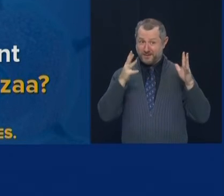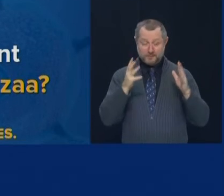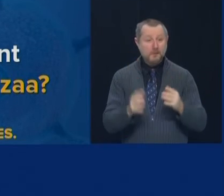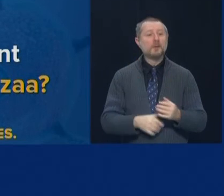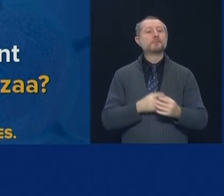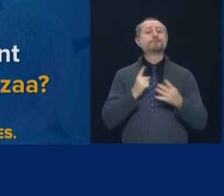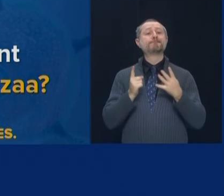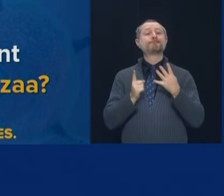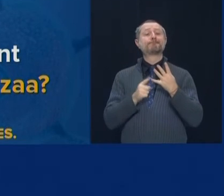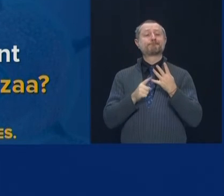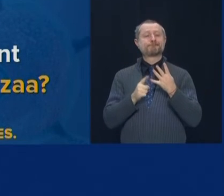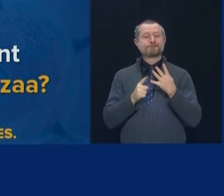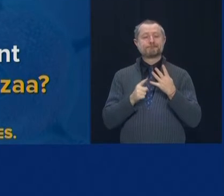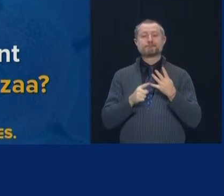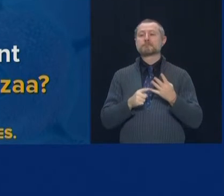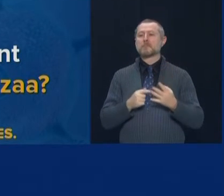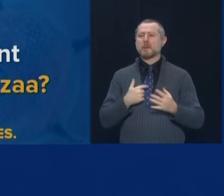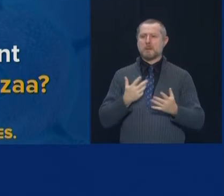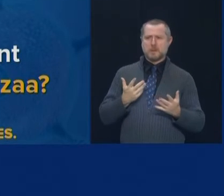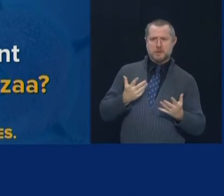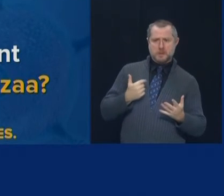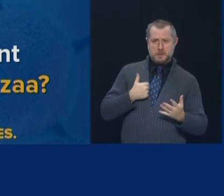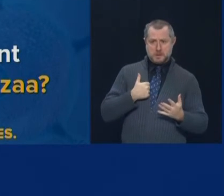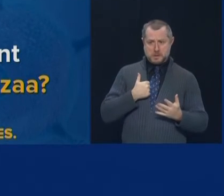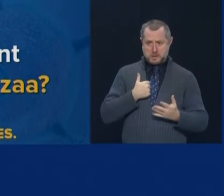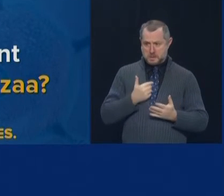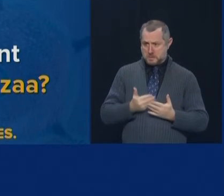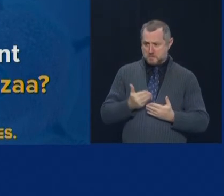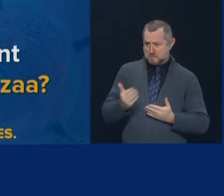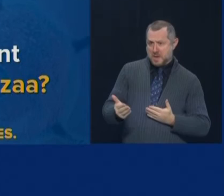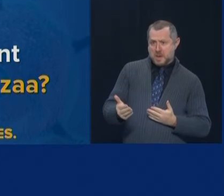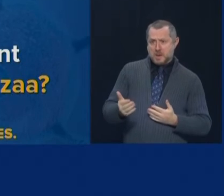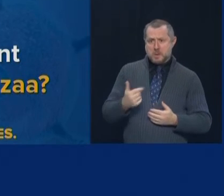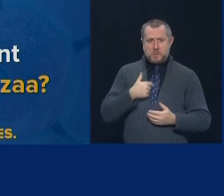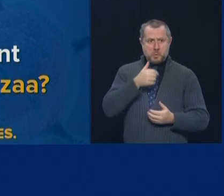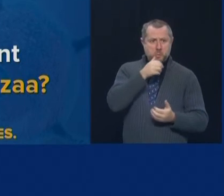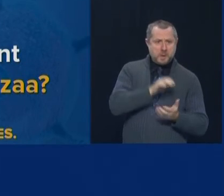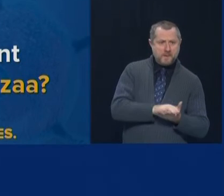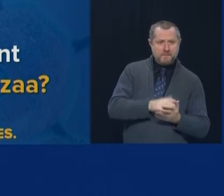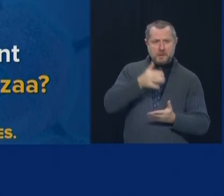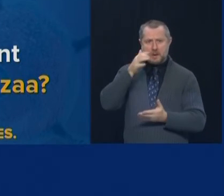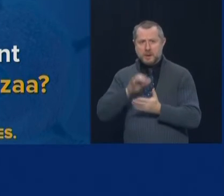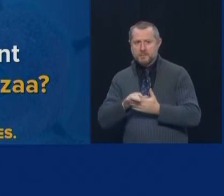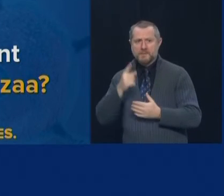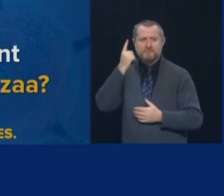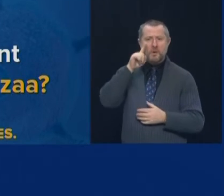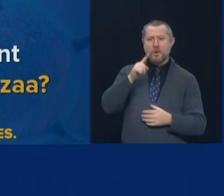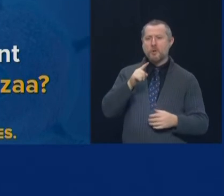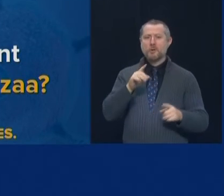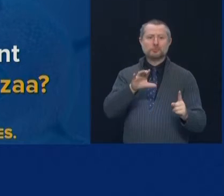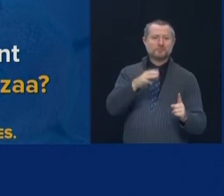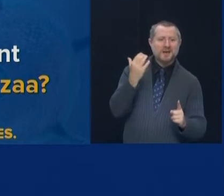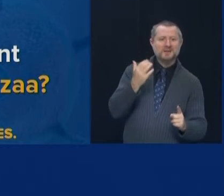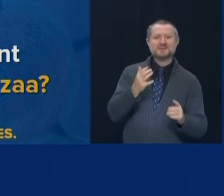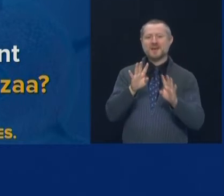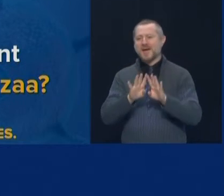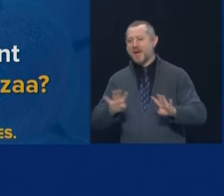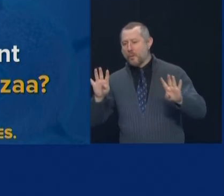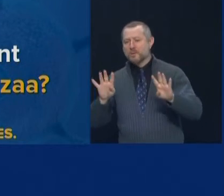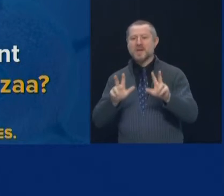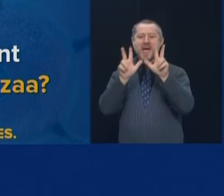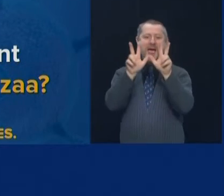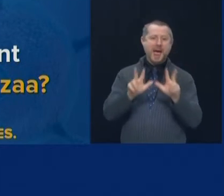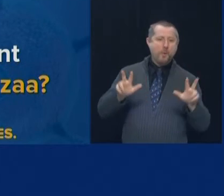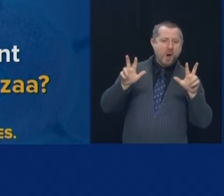4th question is, what do I get my spouse or significant other for Christmas, Hanukkah, Kwanzaa, other holidays? I have no